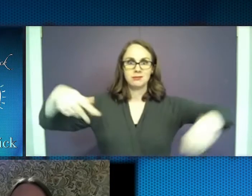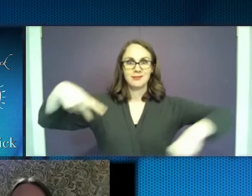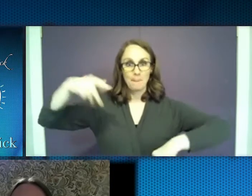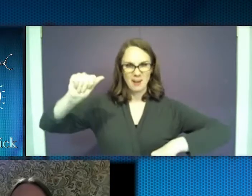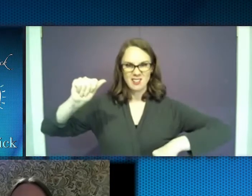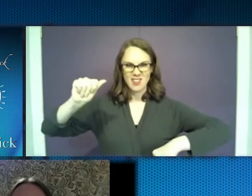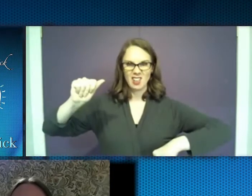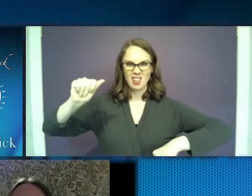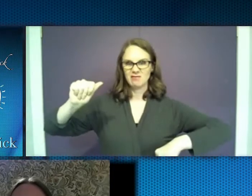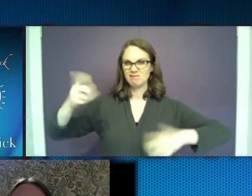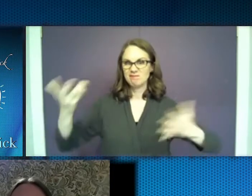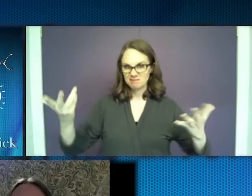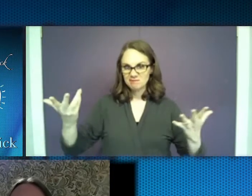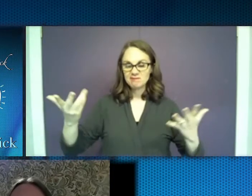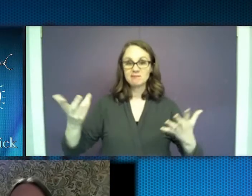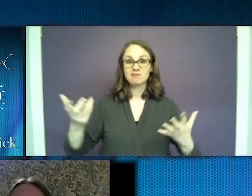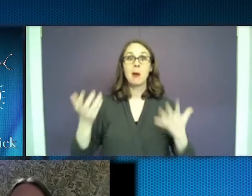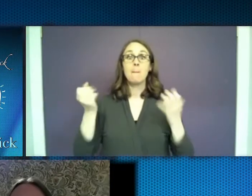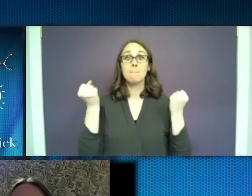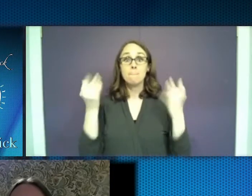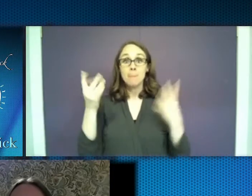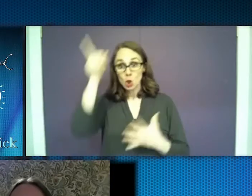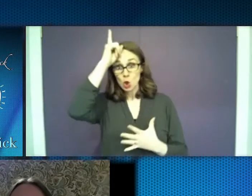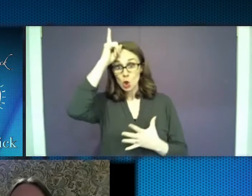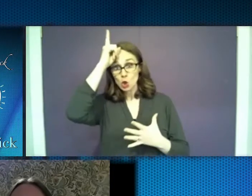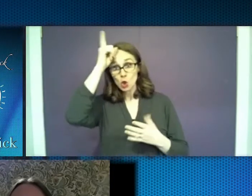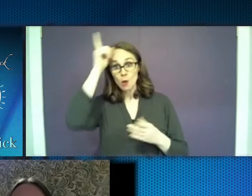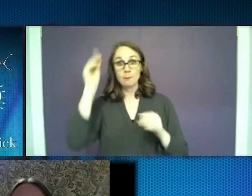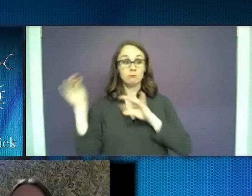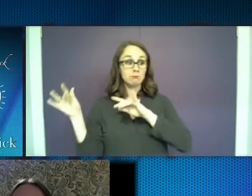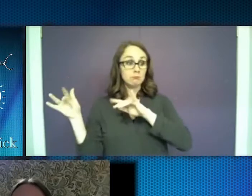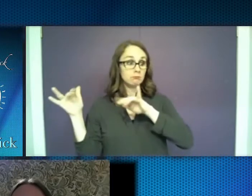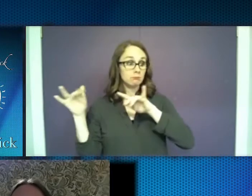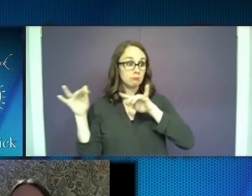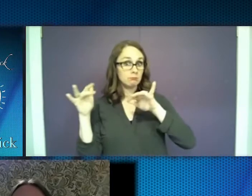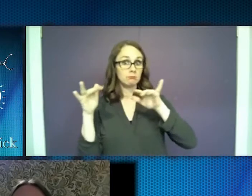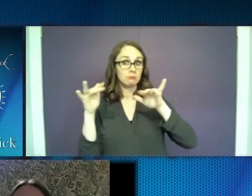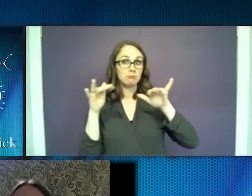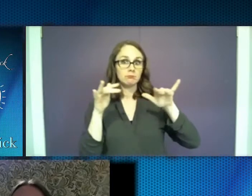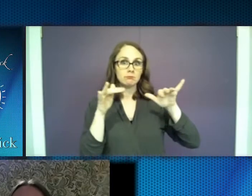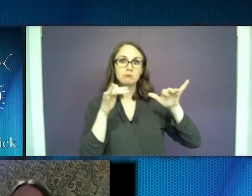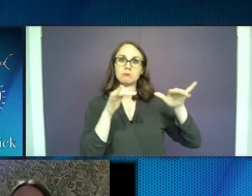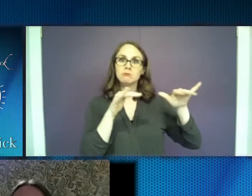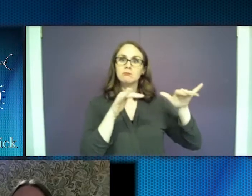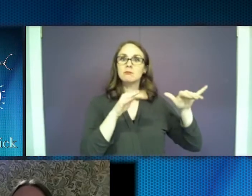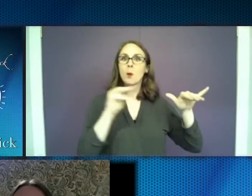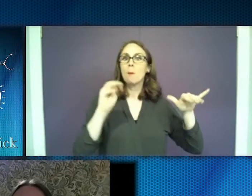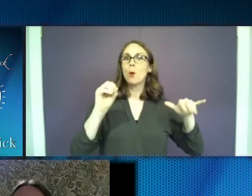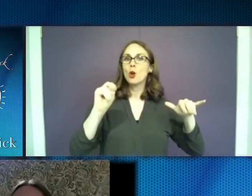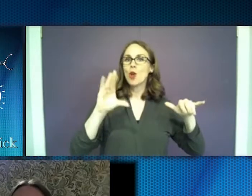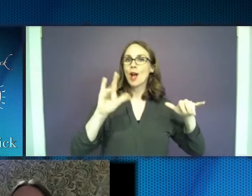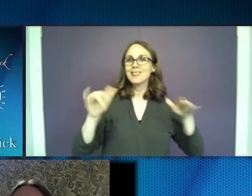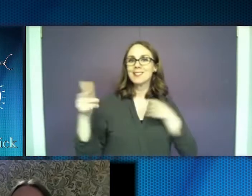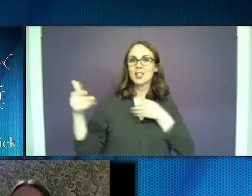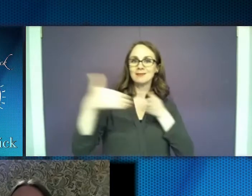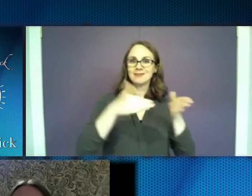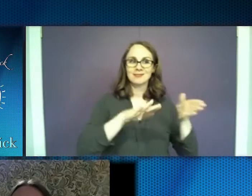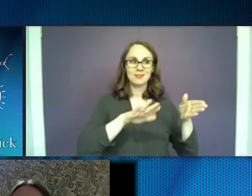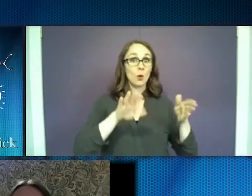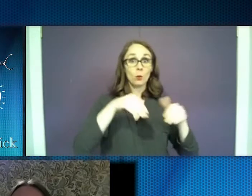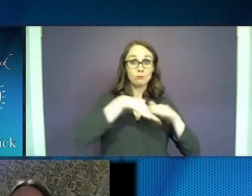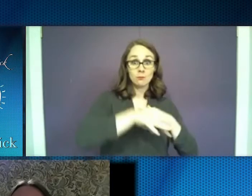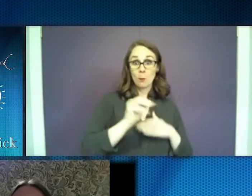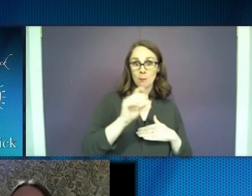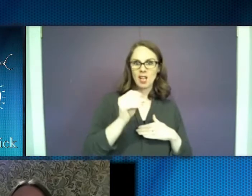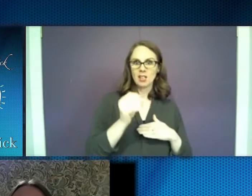up. A lot of the Germans sort of started migrating along the Monocacy Trail west into Maryland, where large tracts of